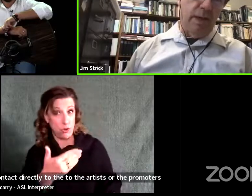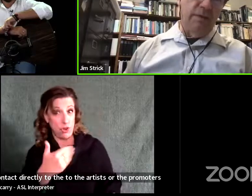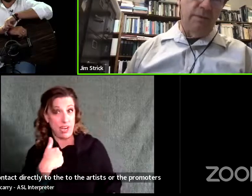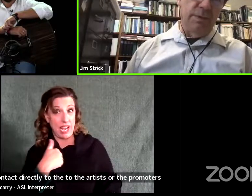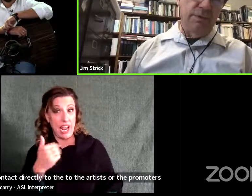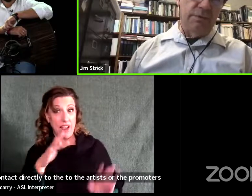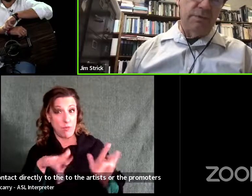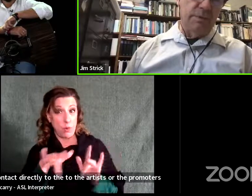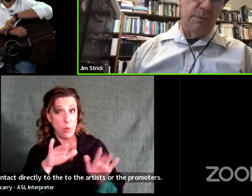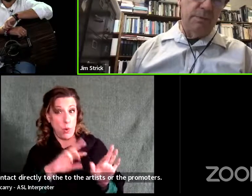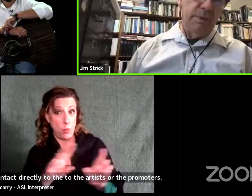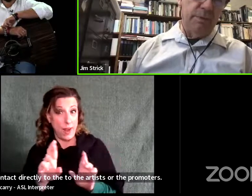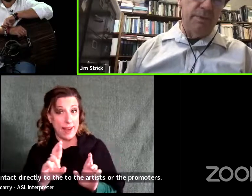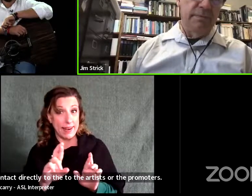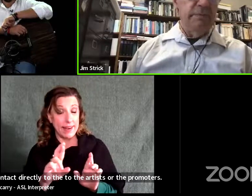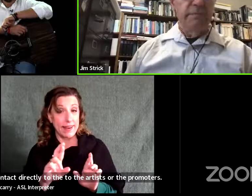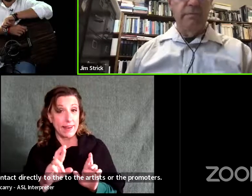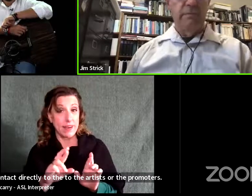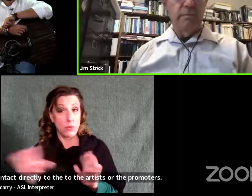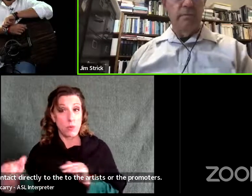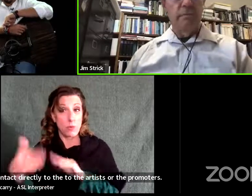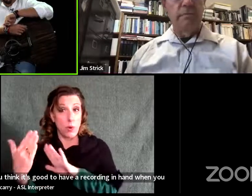in hand when you first approach people?